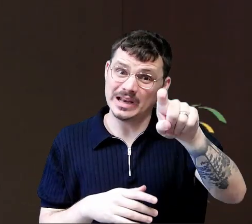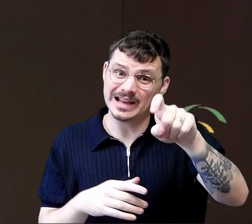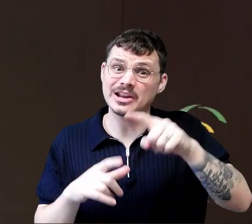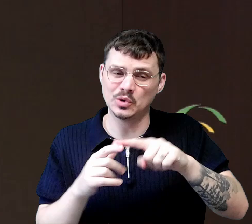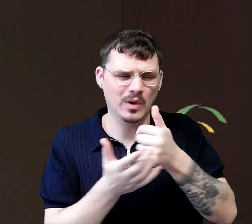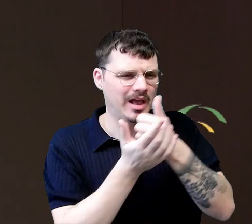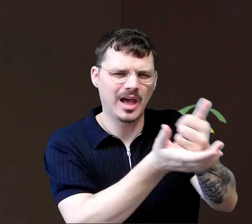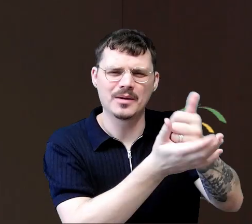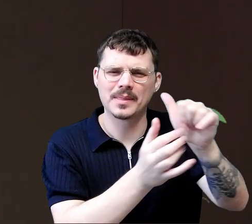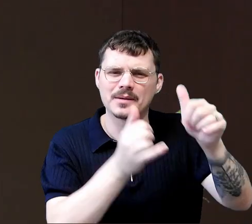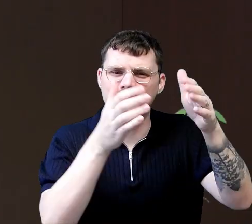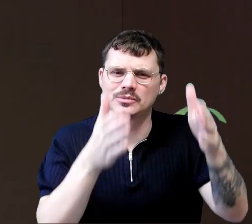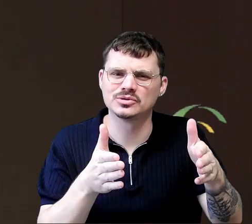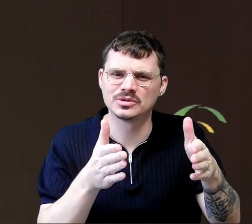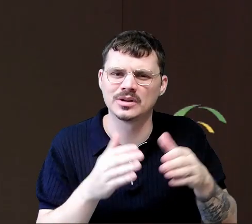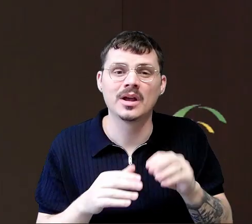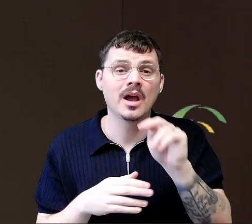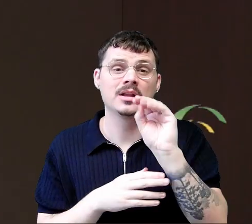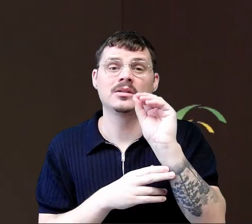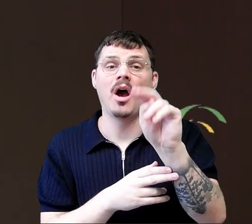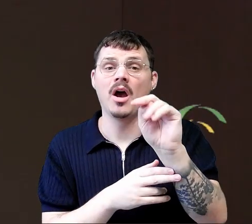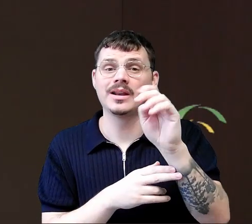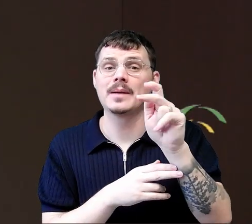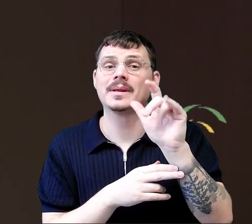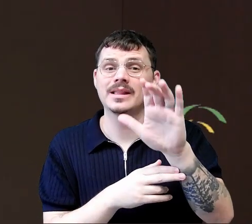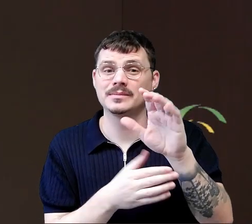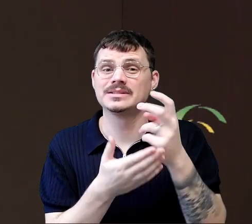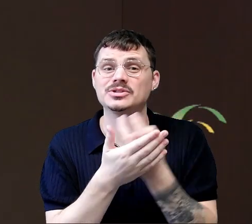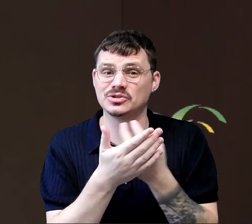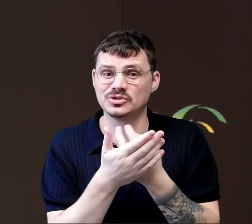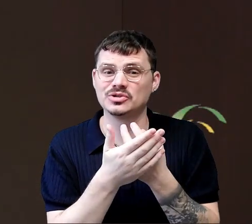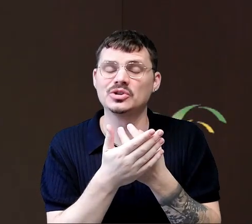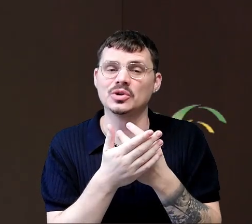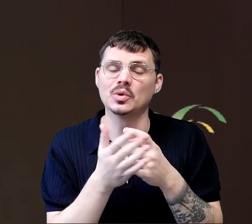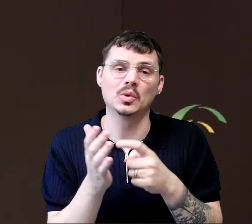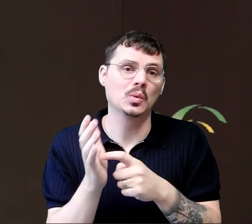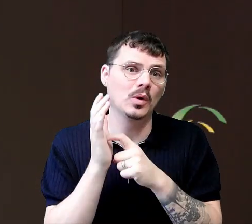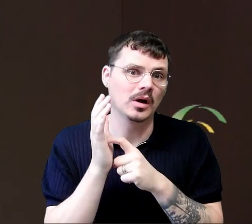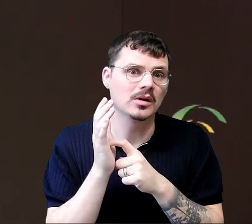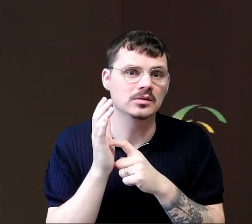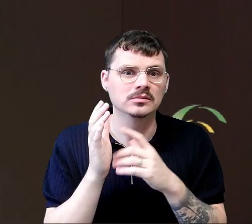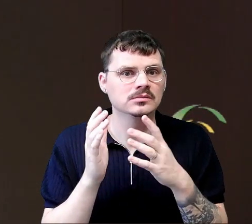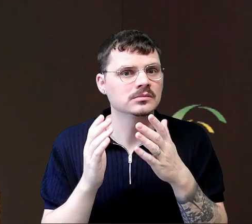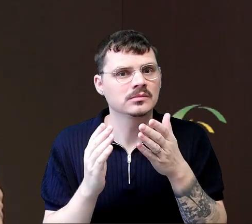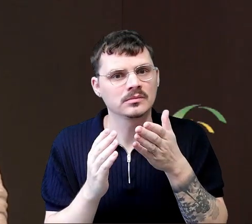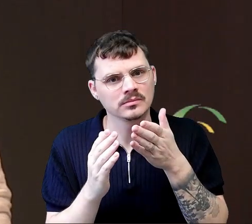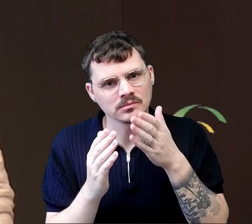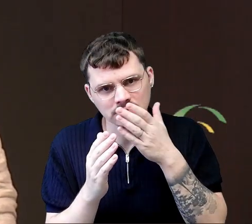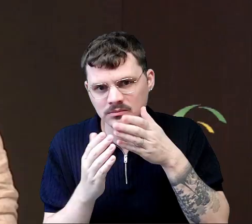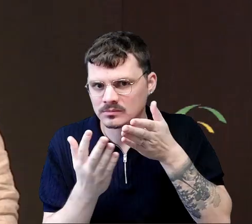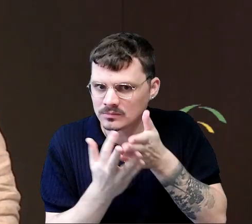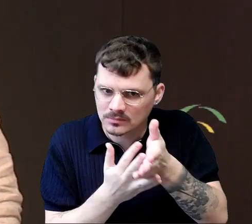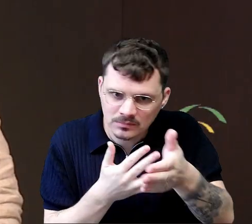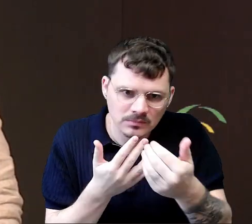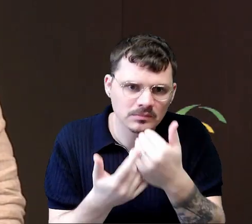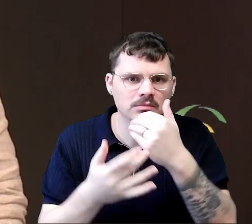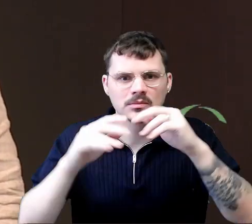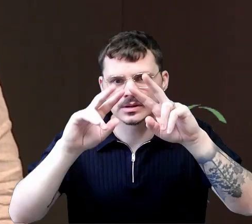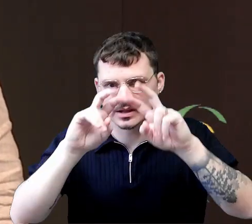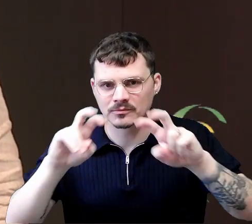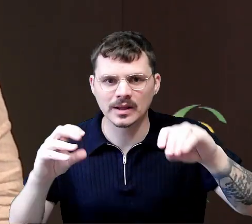the person. Non-epileptic seizures also require extremely thorough assessment and